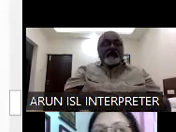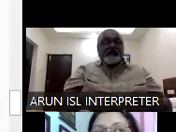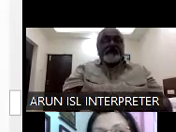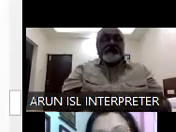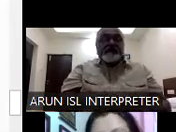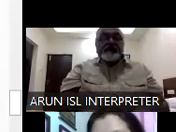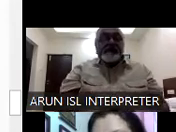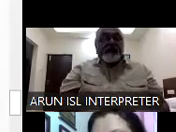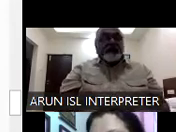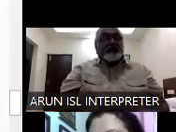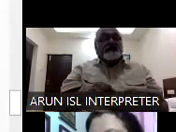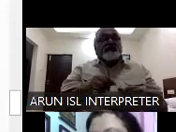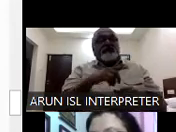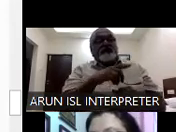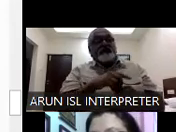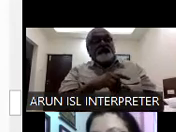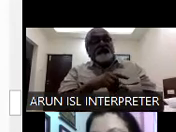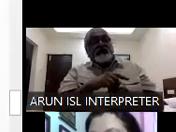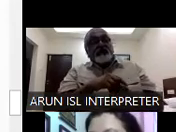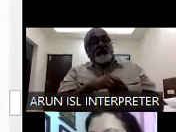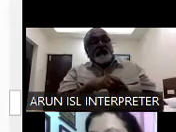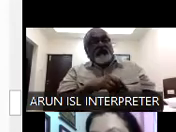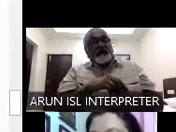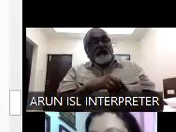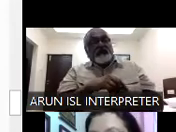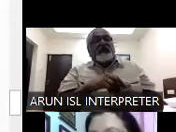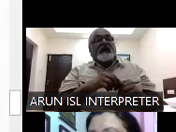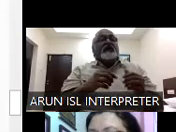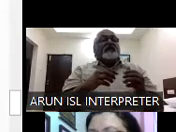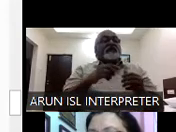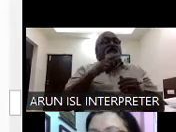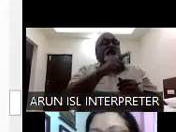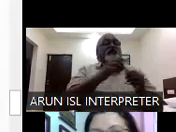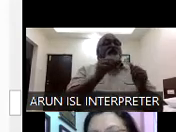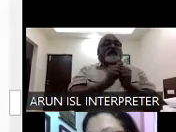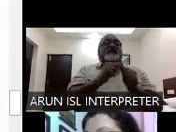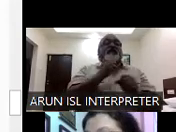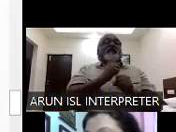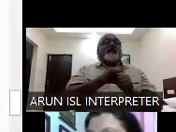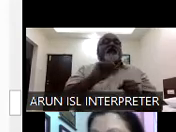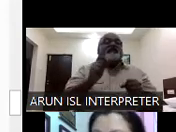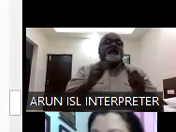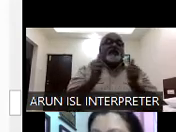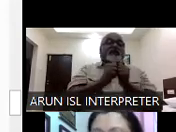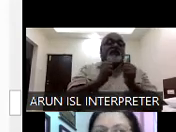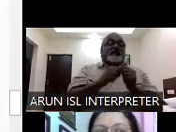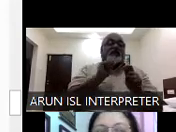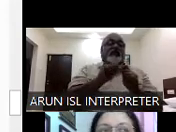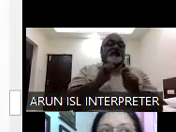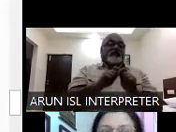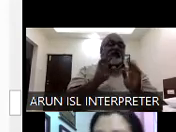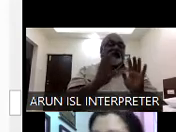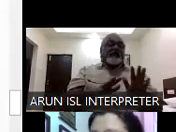officials, like education, disaster, then roads, then home, the Indira Gandhi Awas Yojana, and all kind